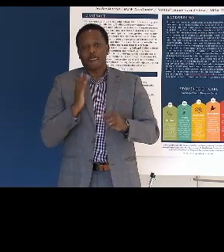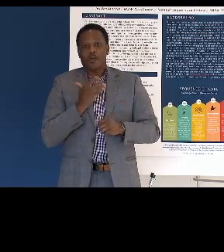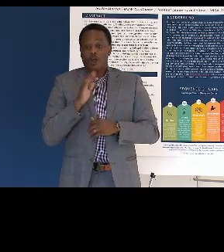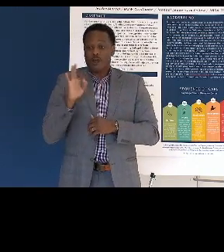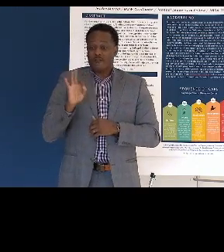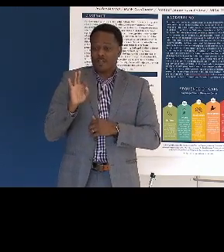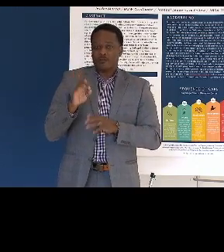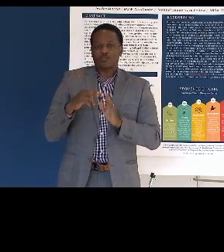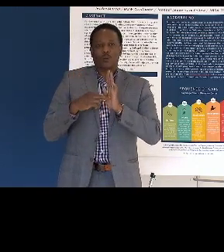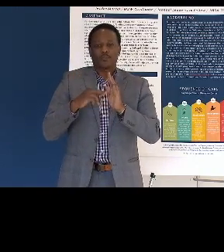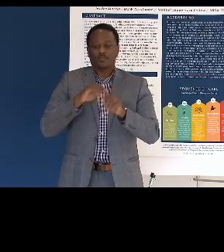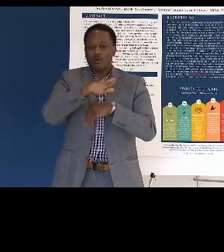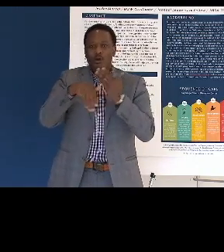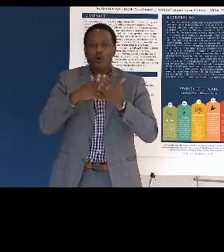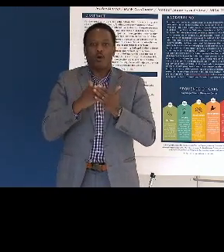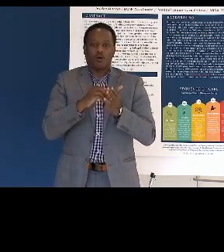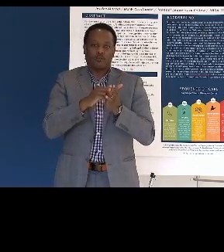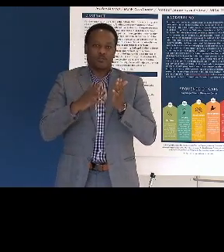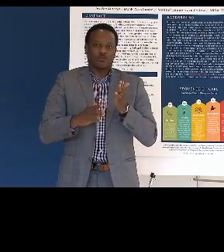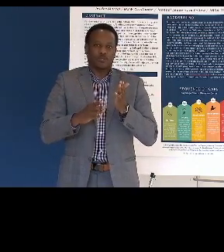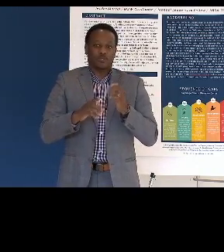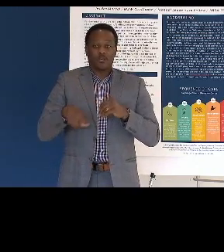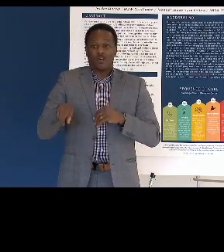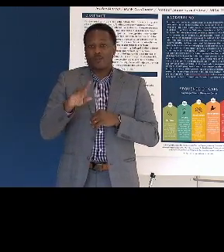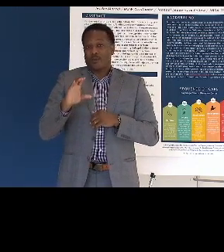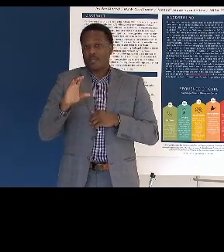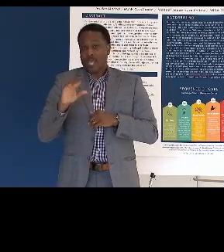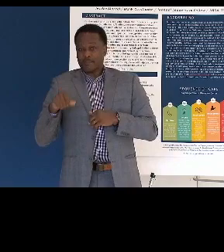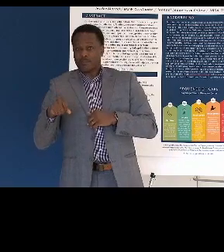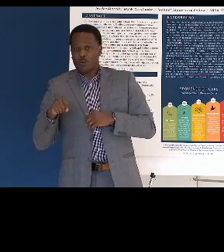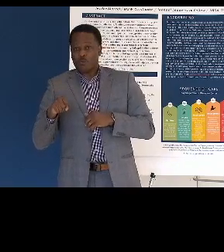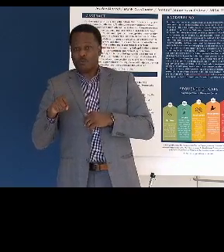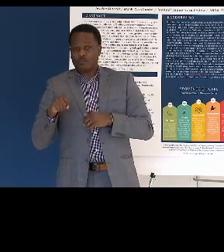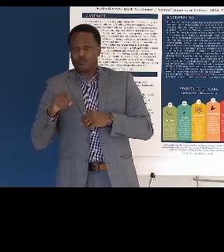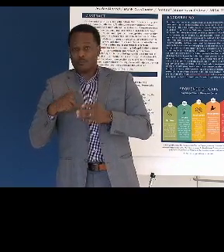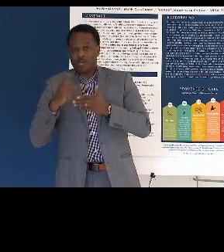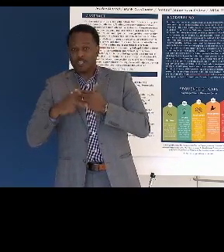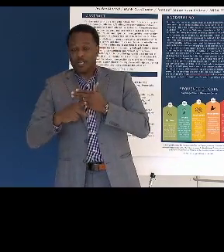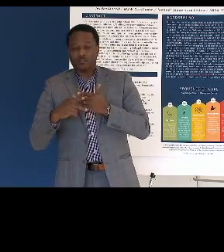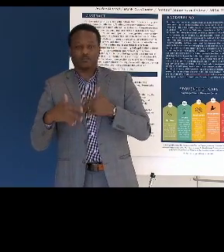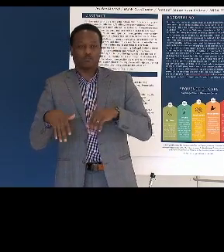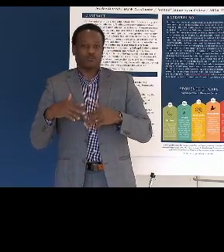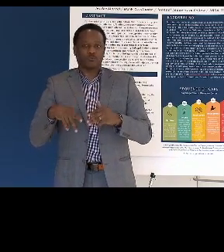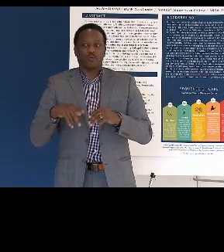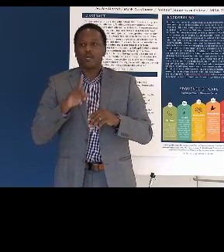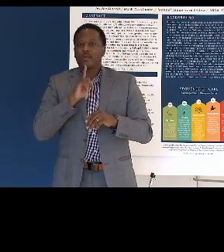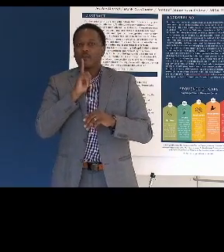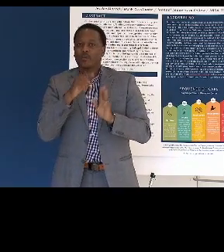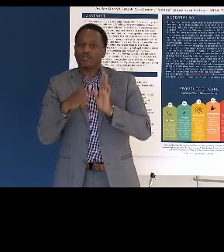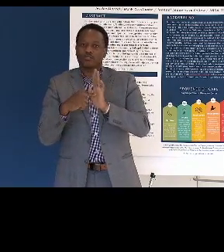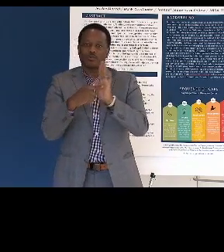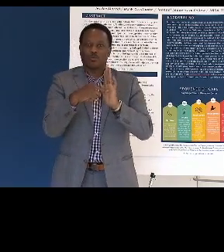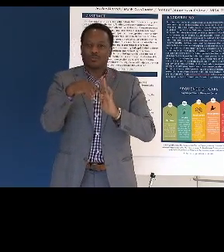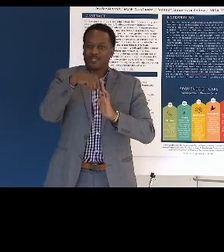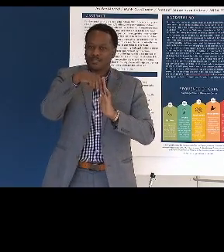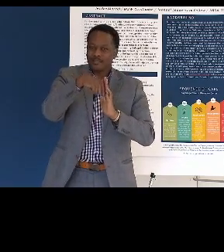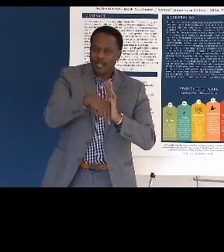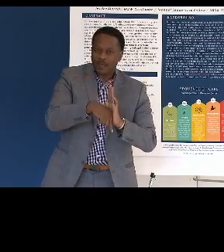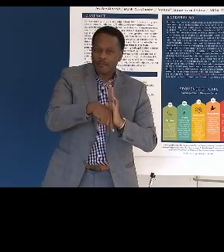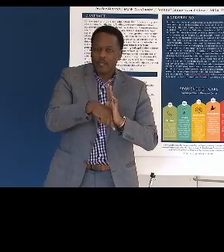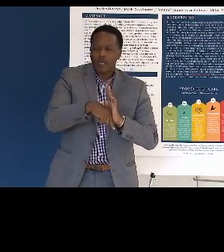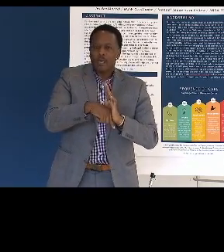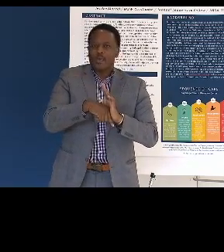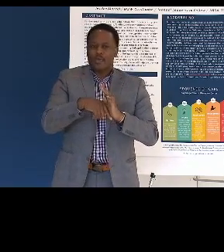all of our students, and these capstone projects magnificently illustrate the depth and